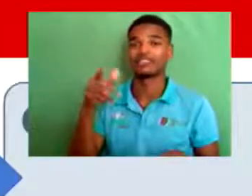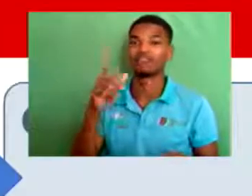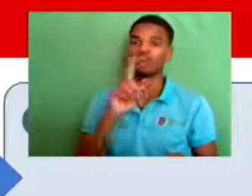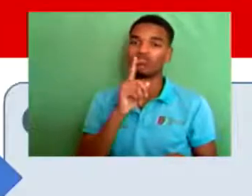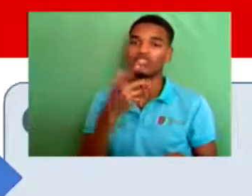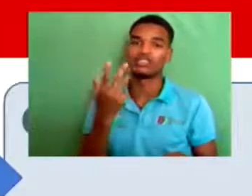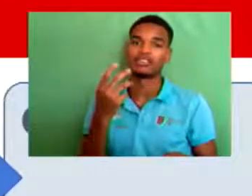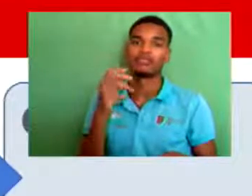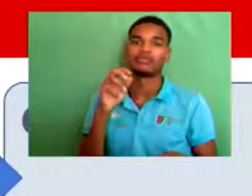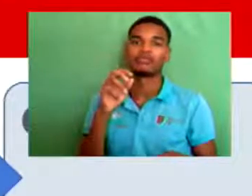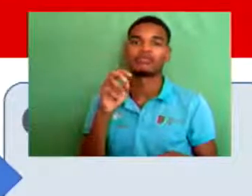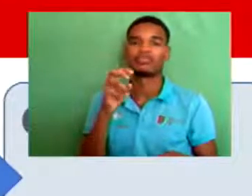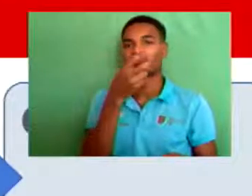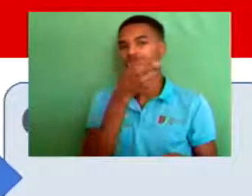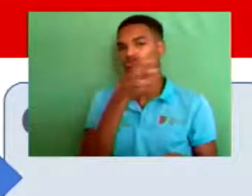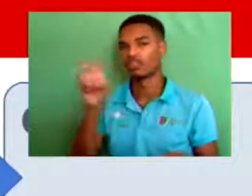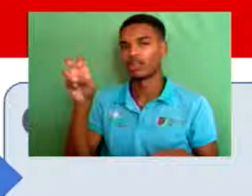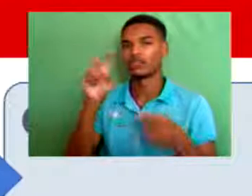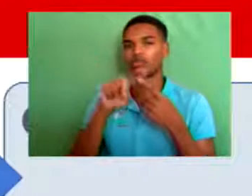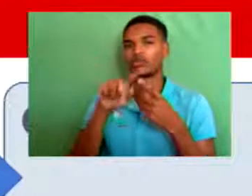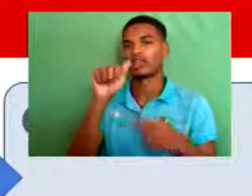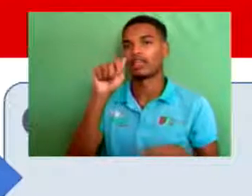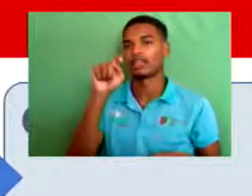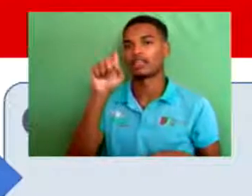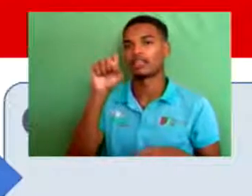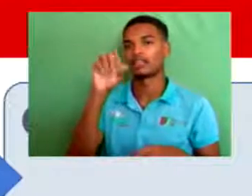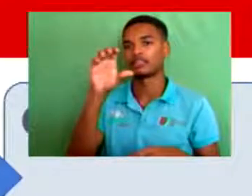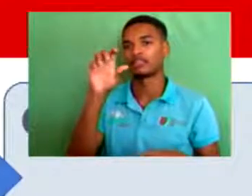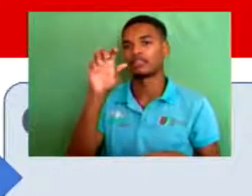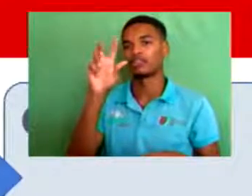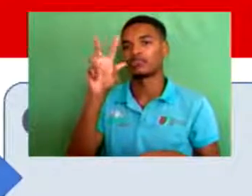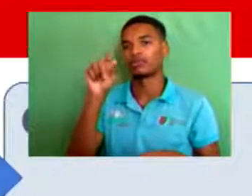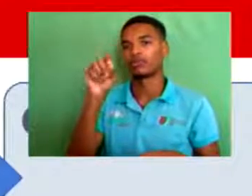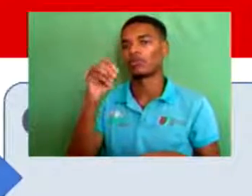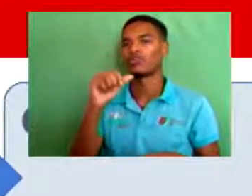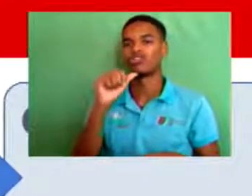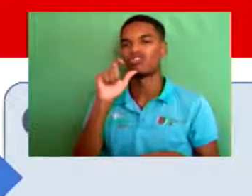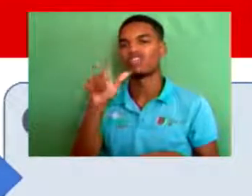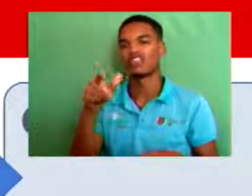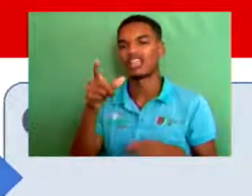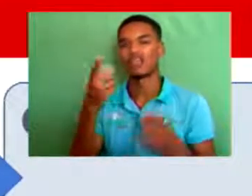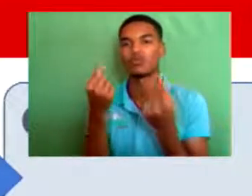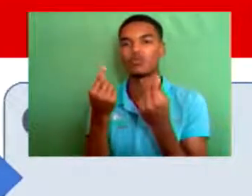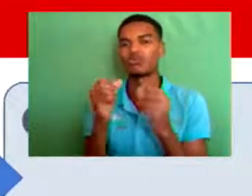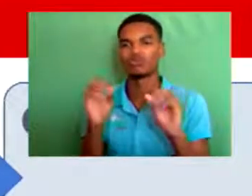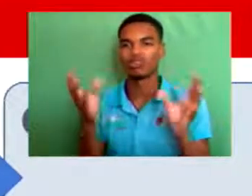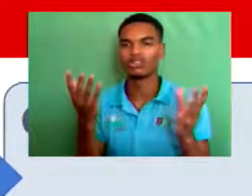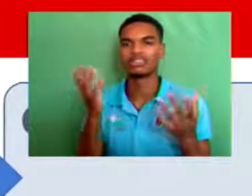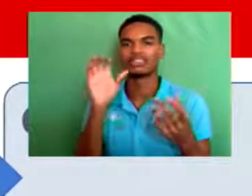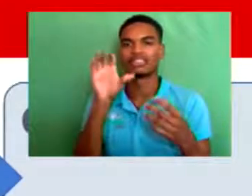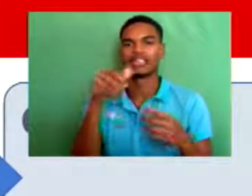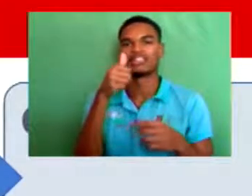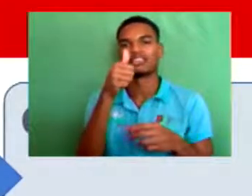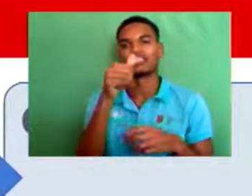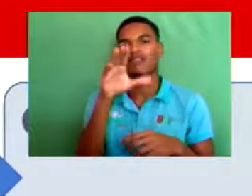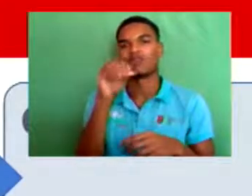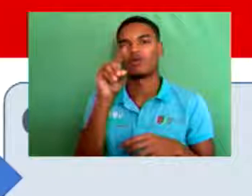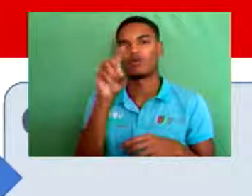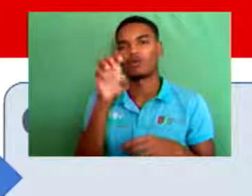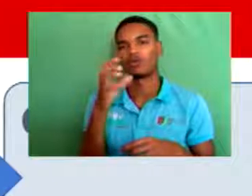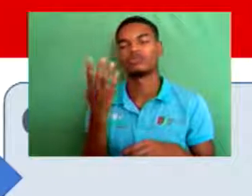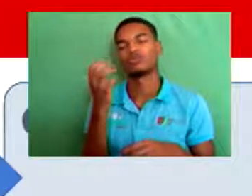ATSC 3.0 is you don't really have to do anything. The EAS insertion happens ahead of ATSC 3.0 encoding. So systems like